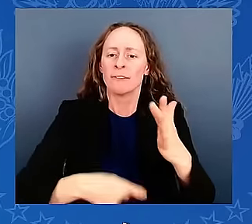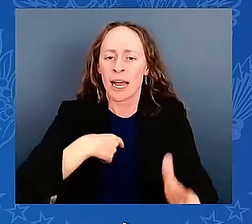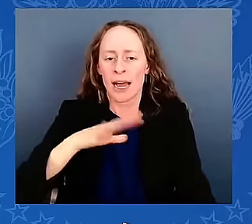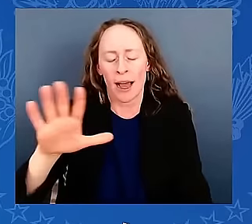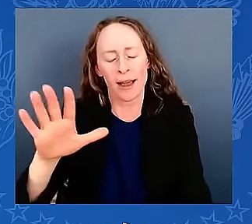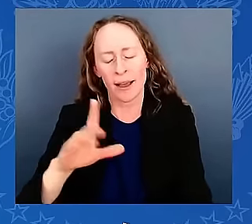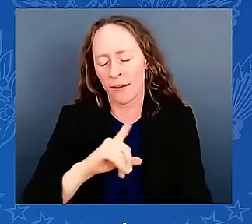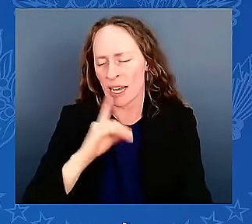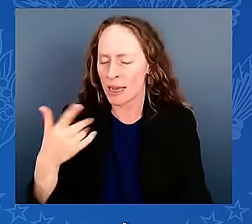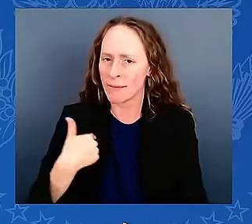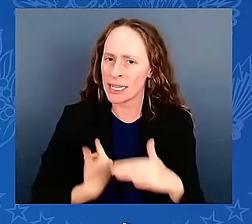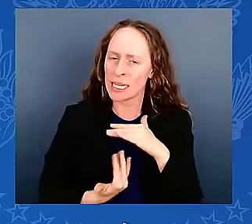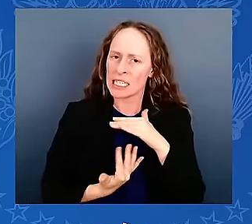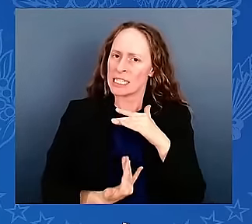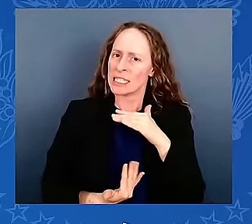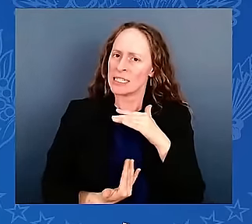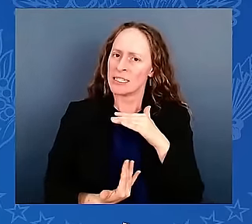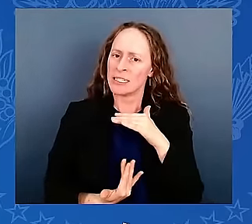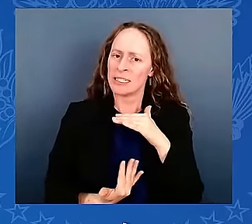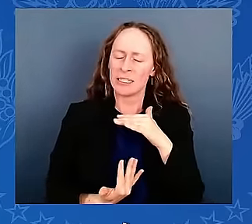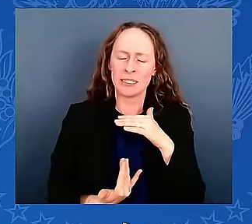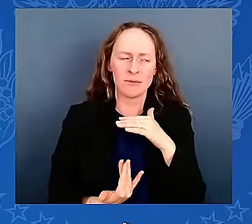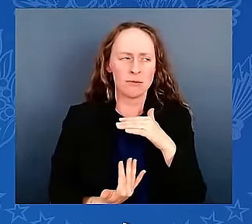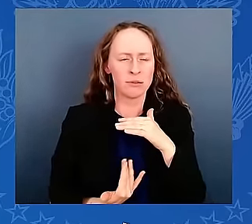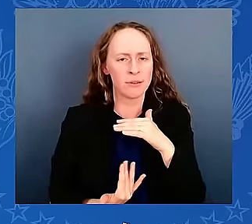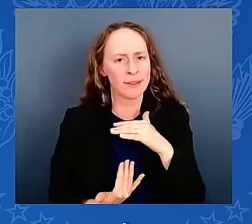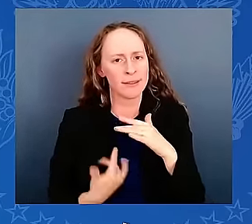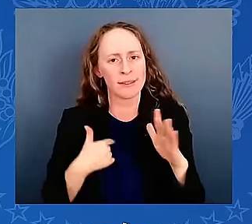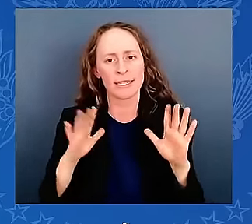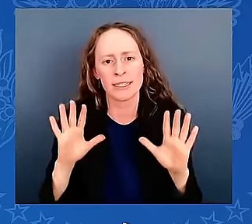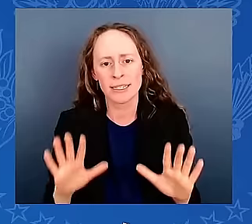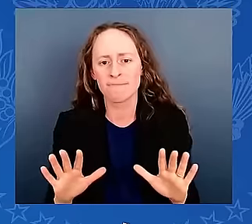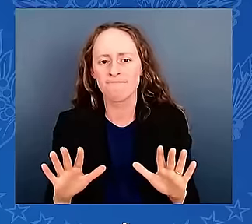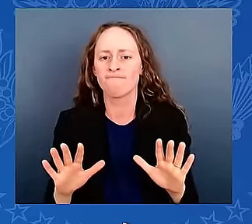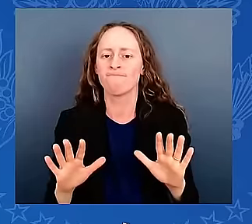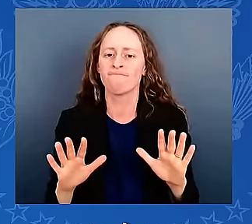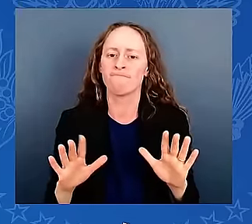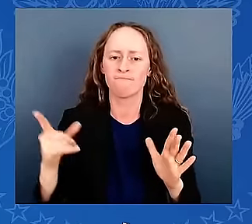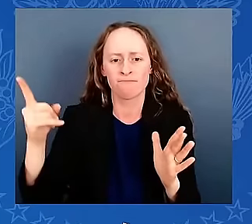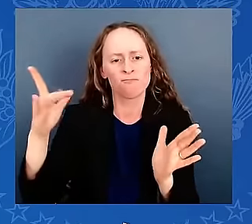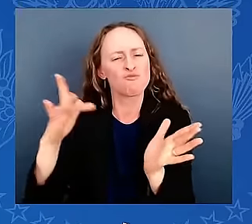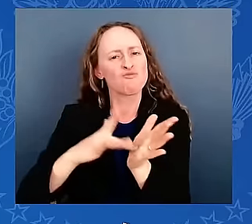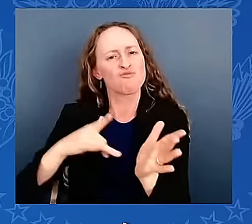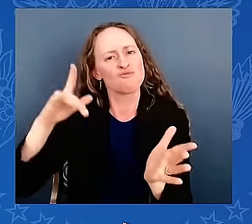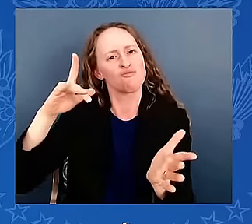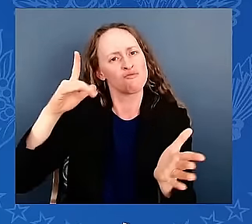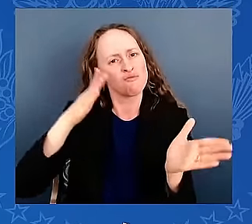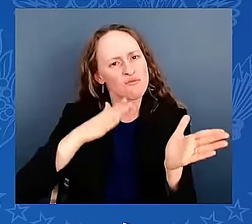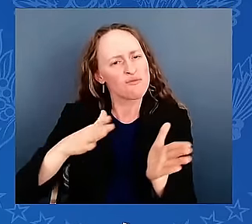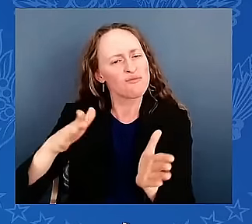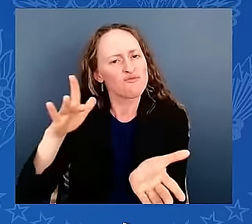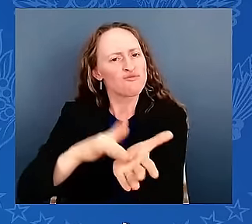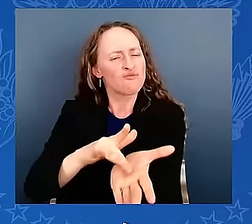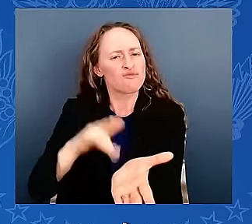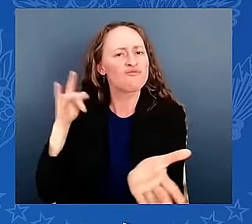America. And we're going to keep relieving student debt.